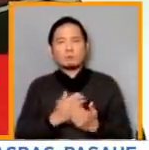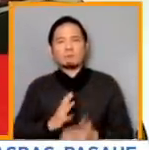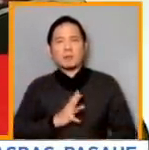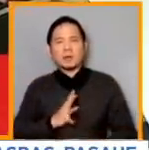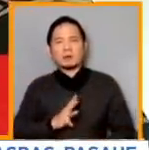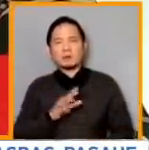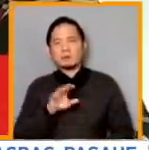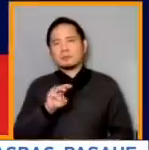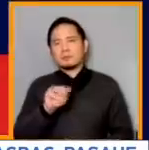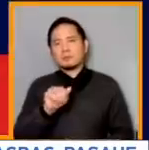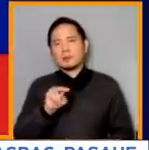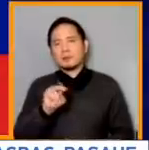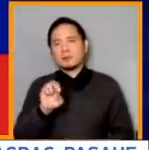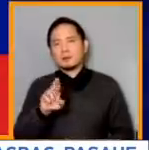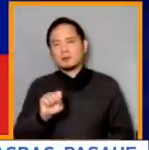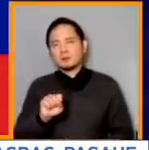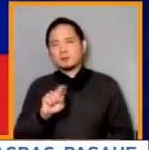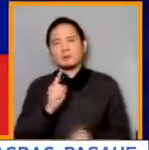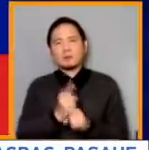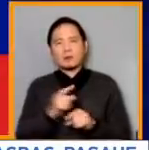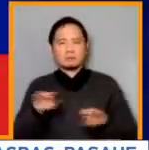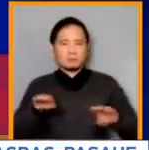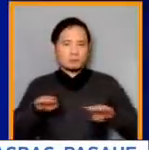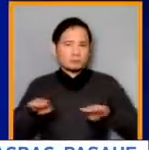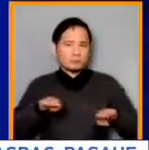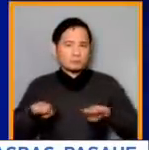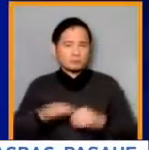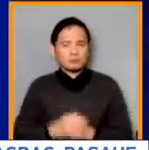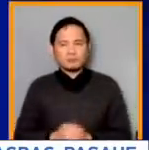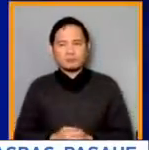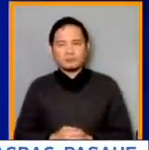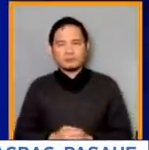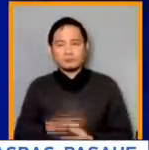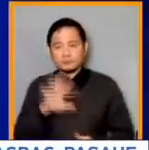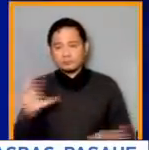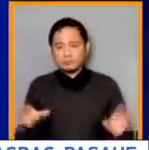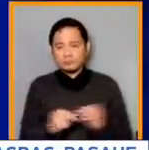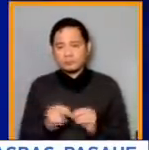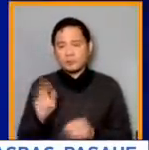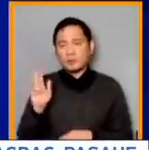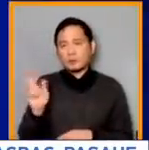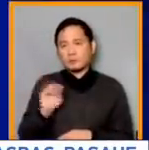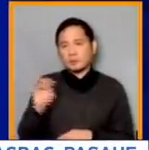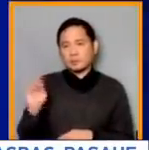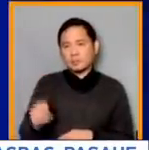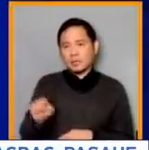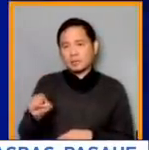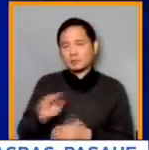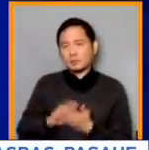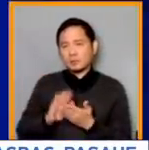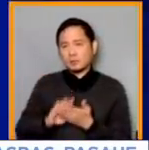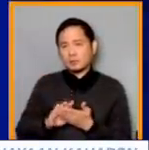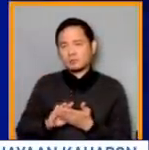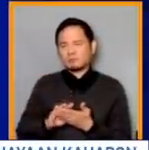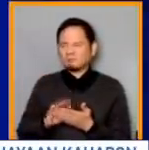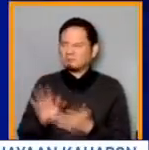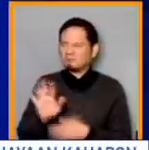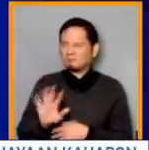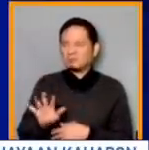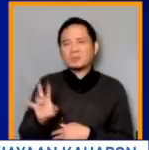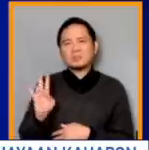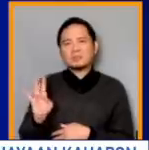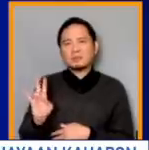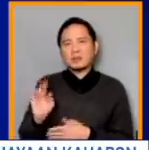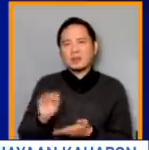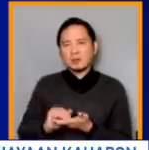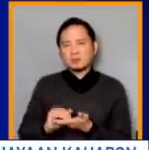right conduct. Sa ngayon, nasa 30% pa lang ng mga paaralan sa bansa o mahigit 17,000 ang